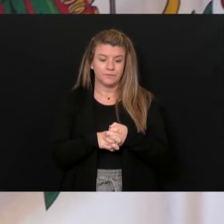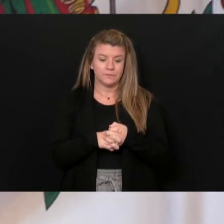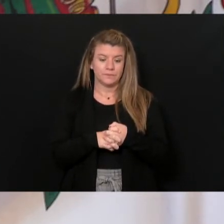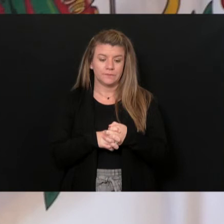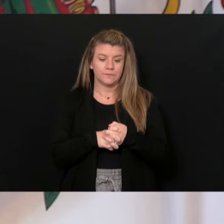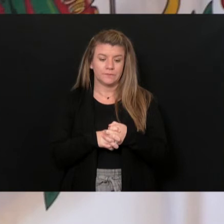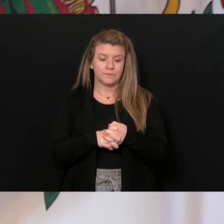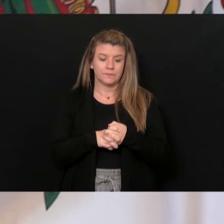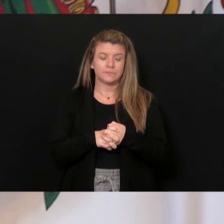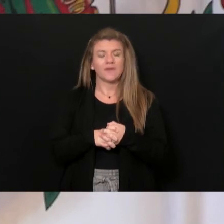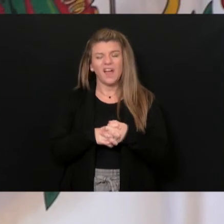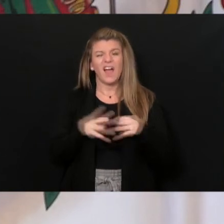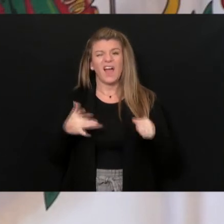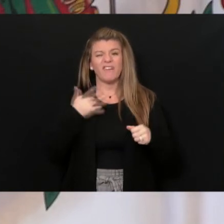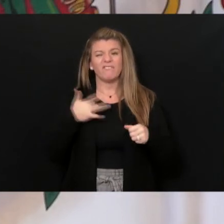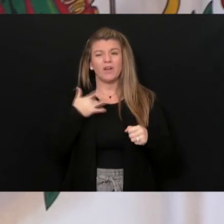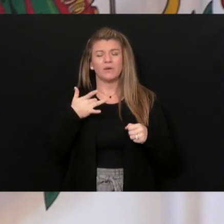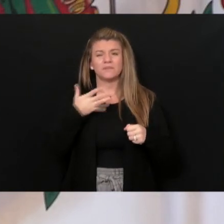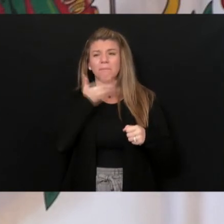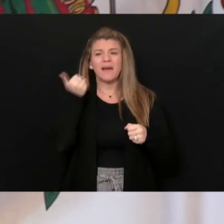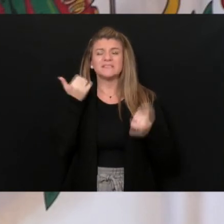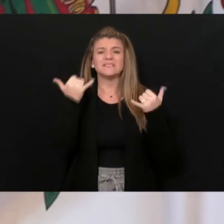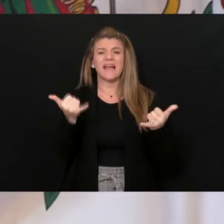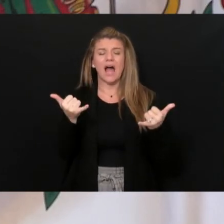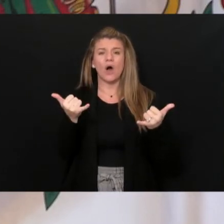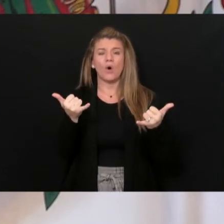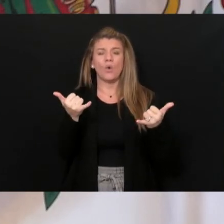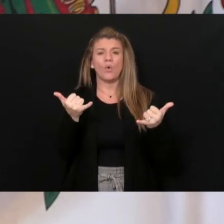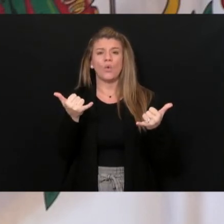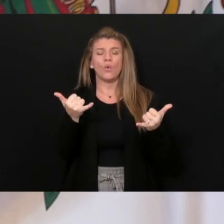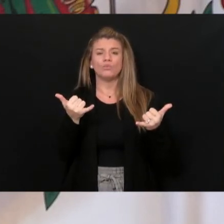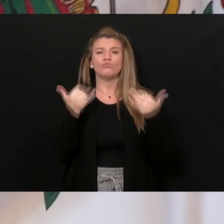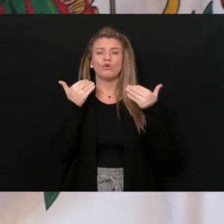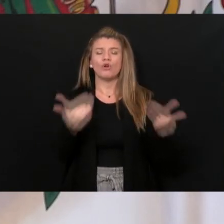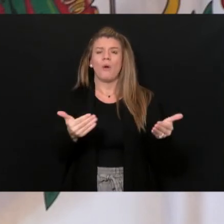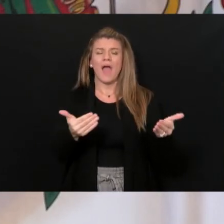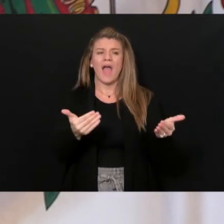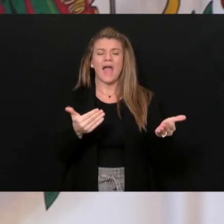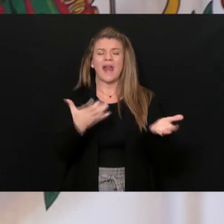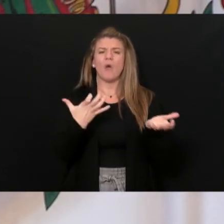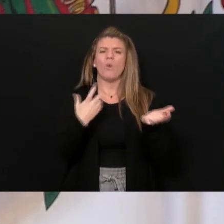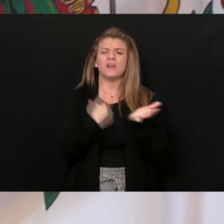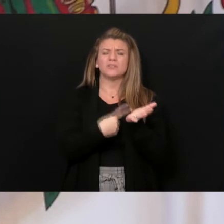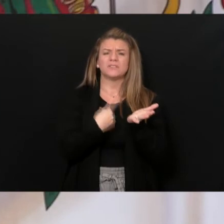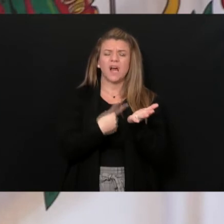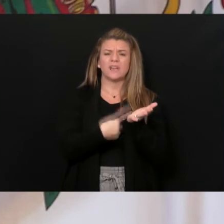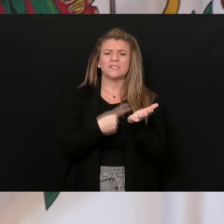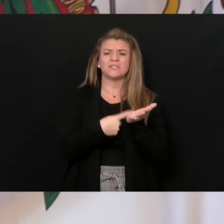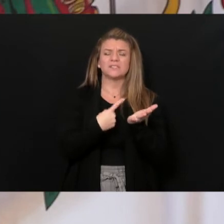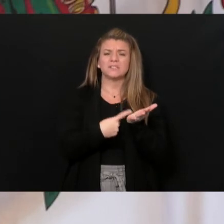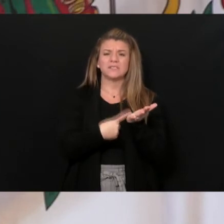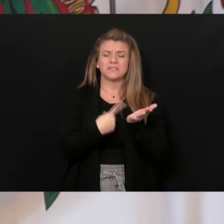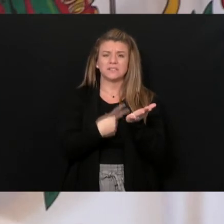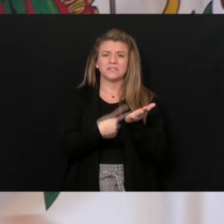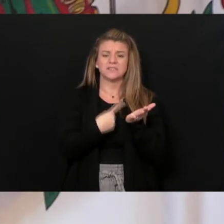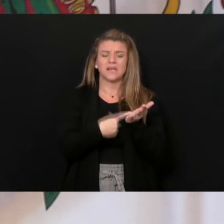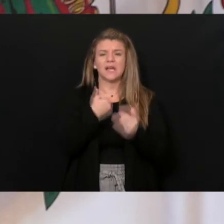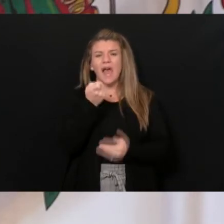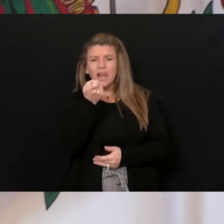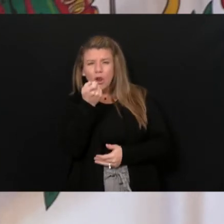I think it'd probably be best to go over, I want to go over a